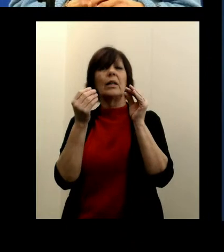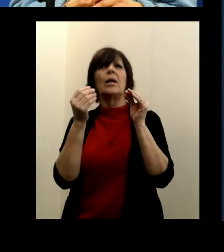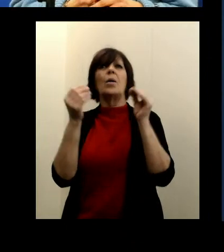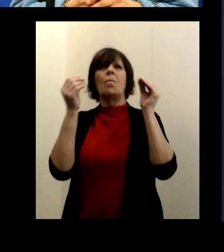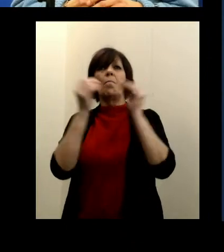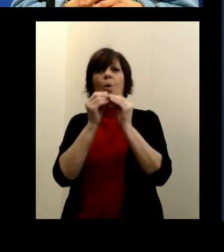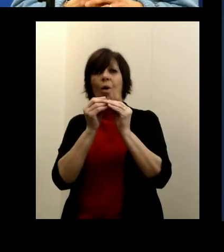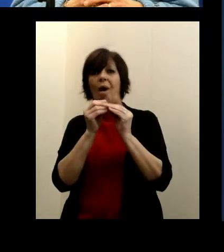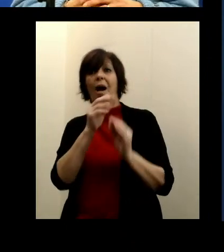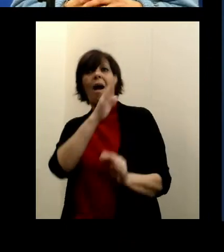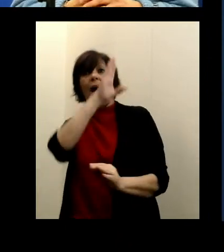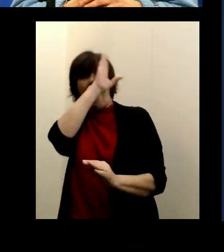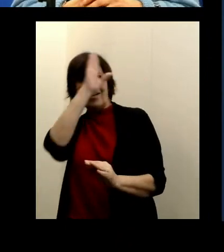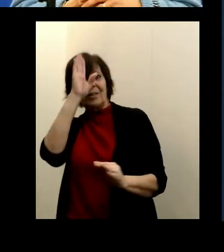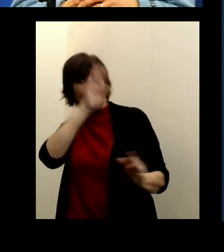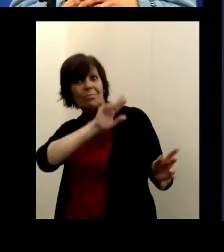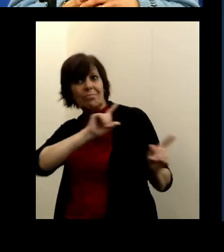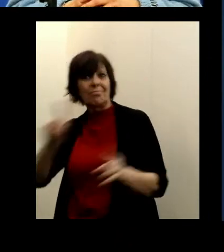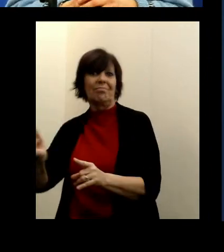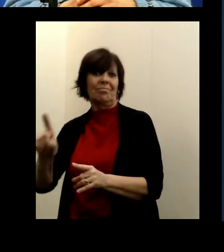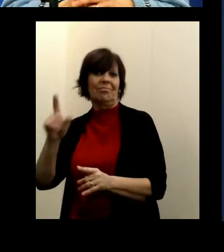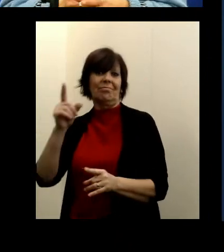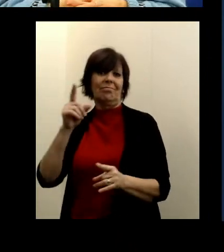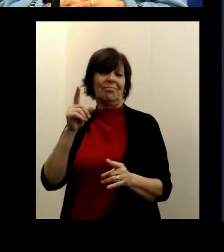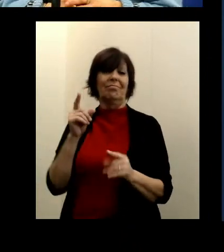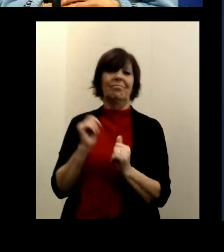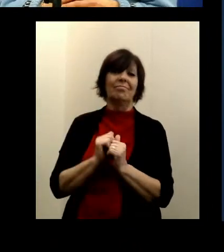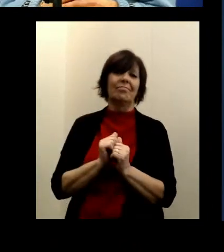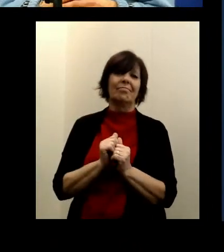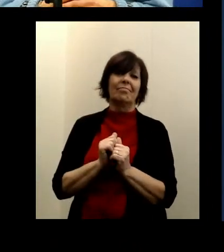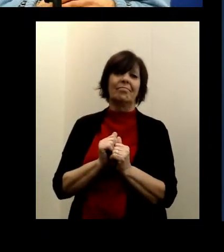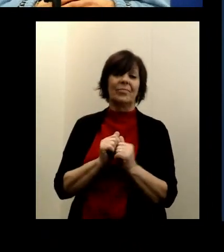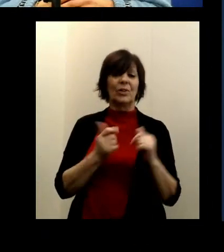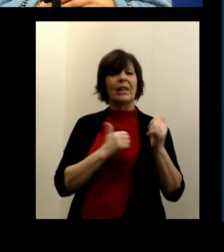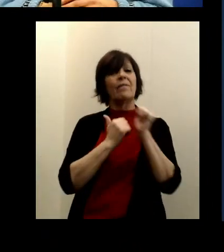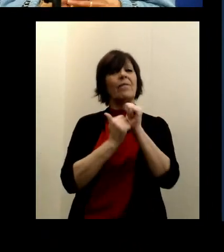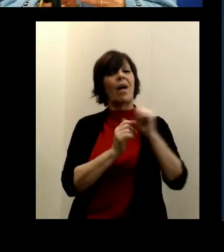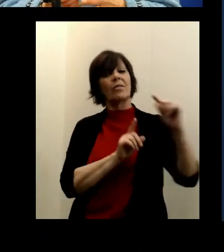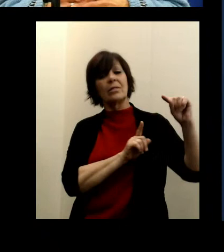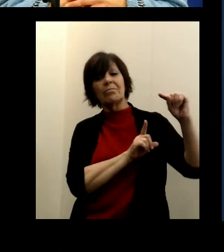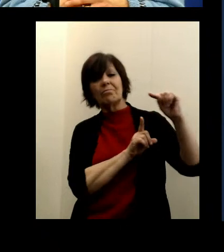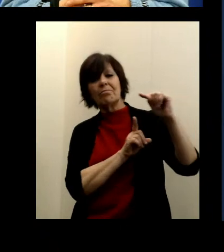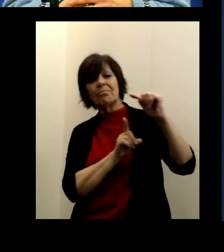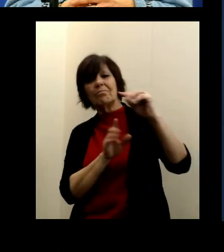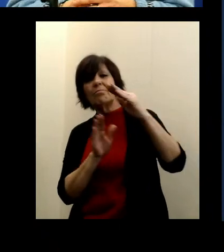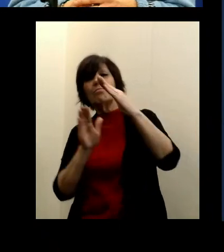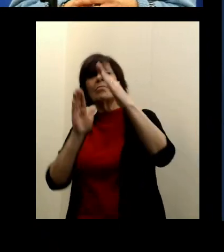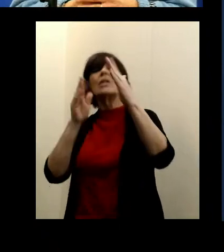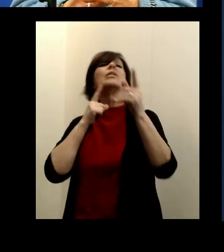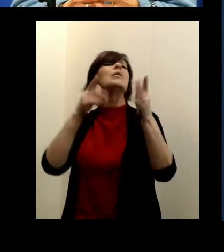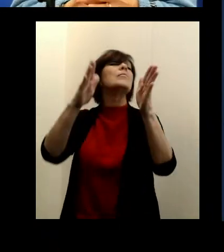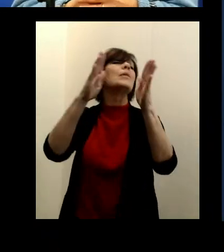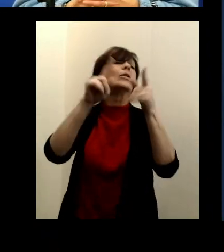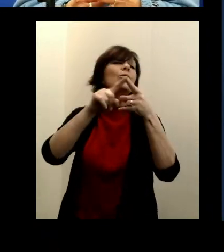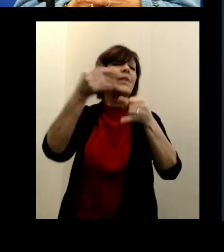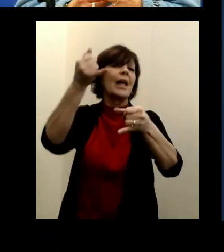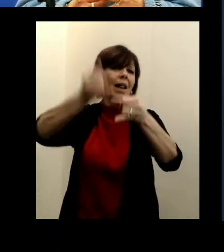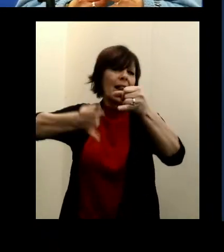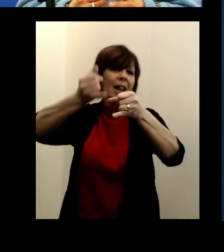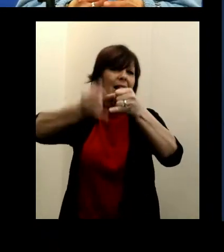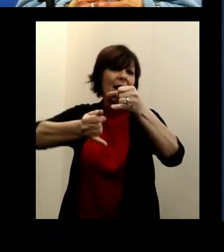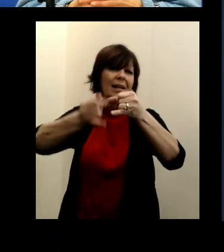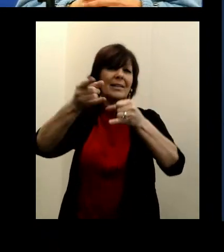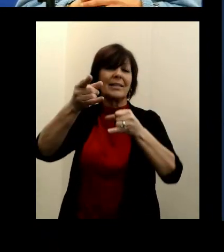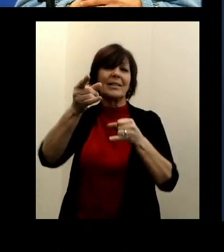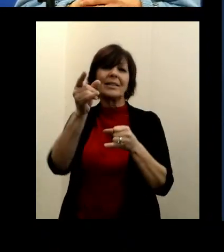hospital admissions from COVID-19 in Erie County hospitals. So I want to call your attention to about